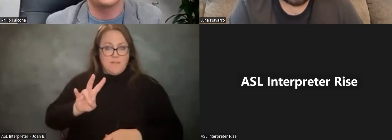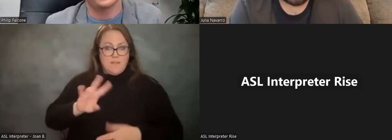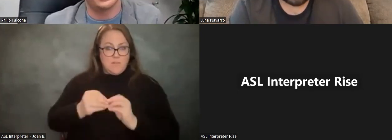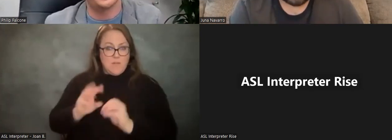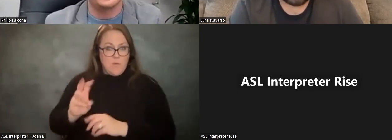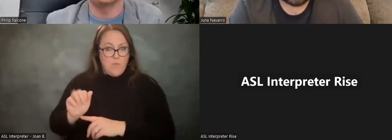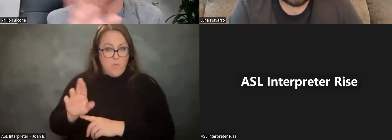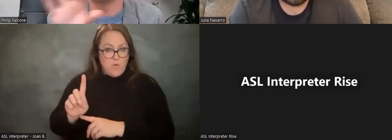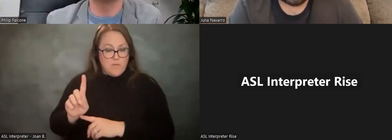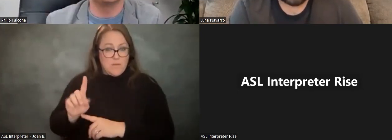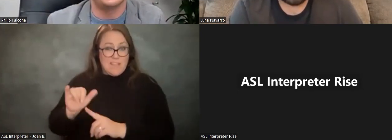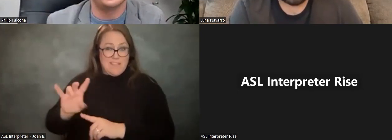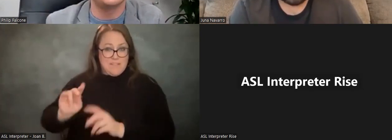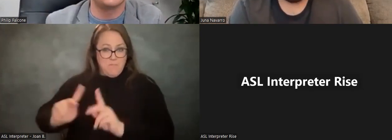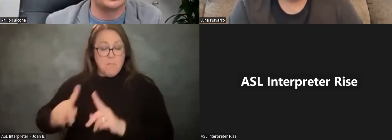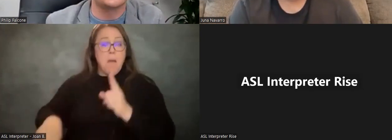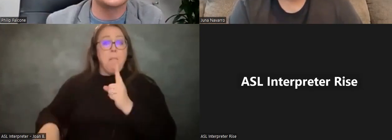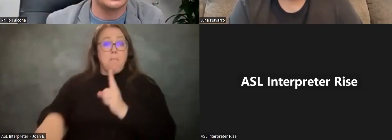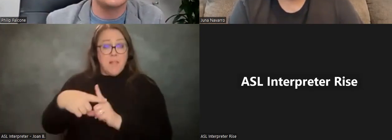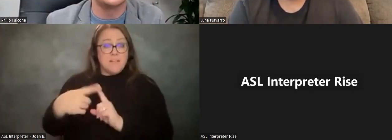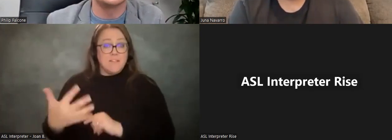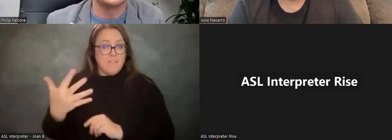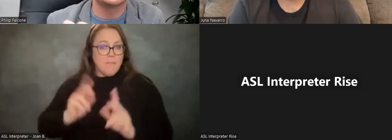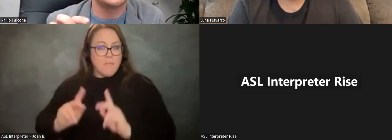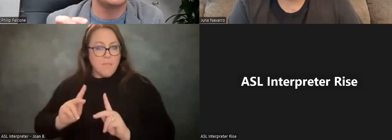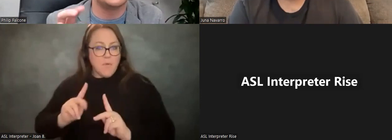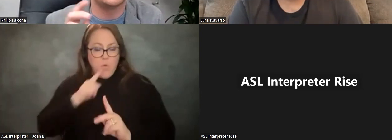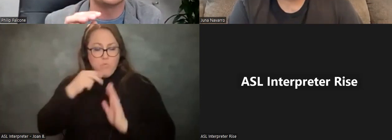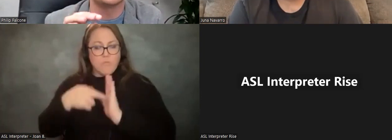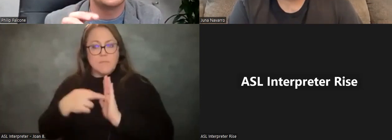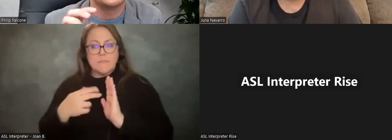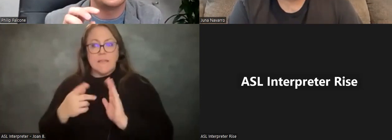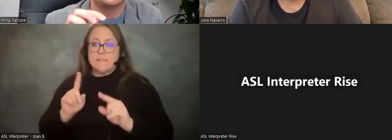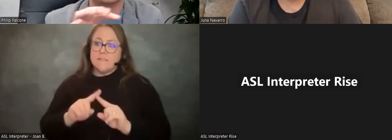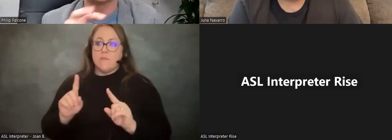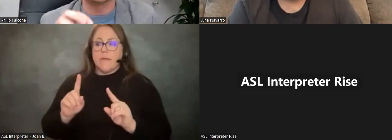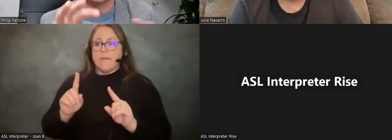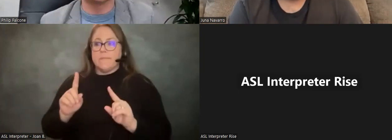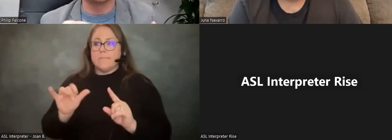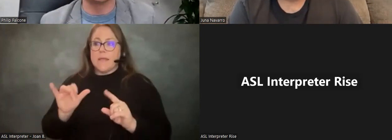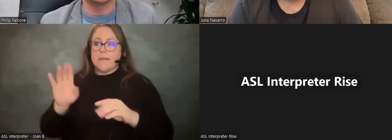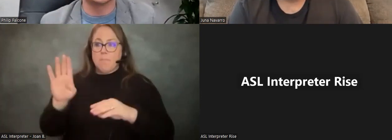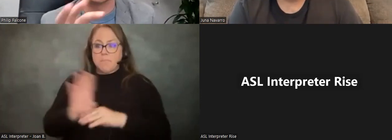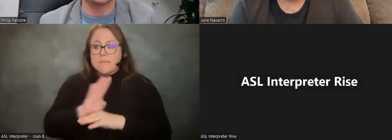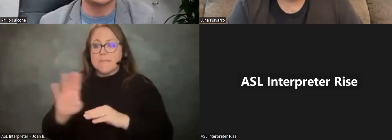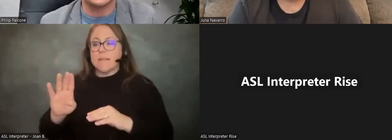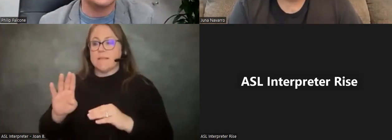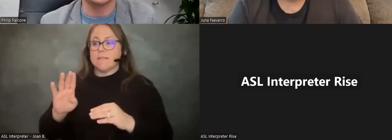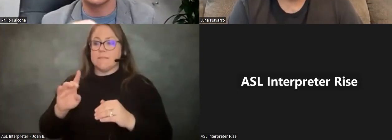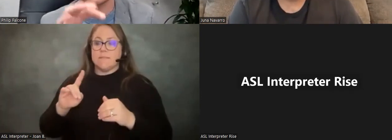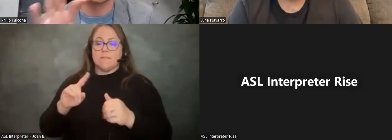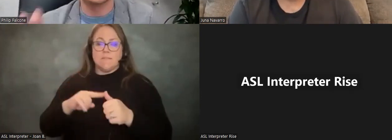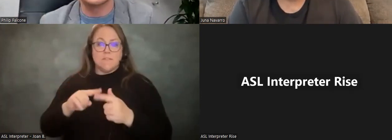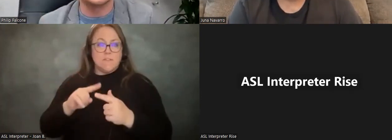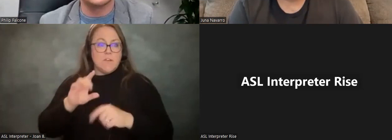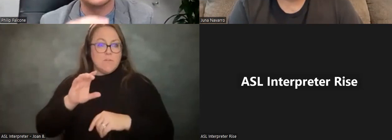folks right there. And an additional 5 that represent various kind of business entities, the Chamber of